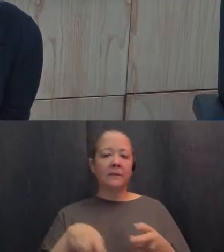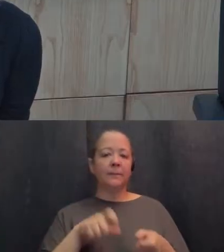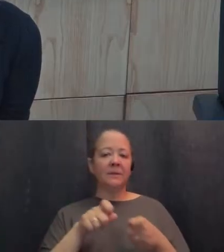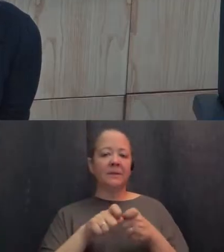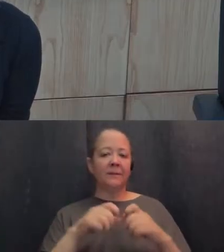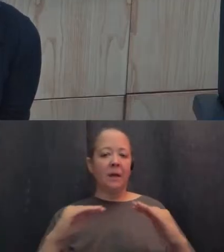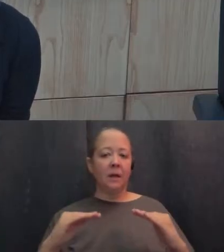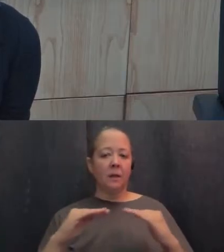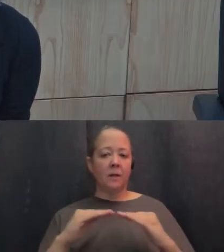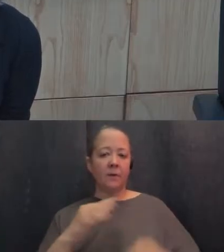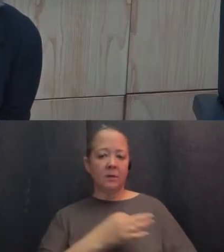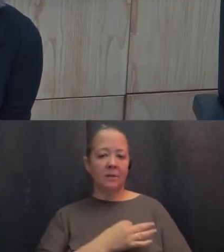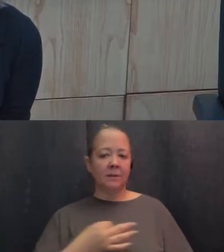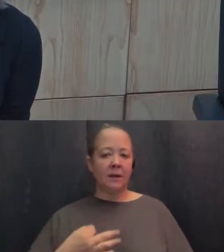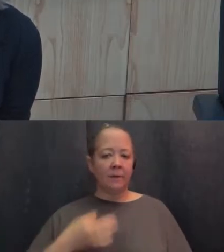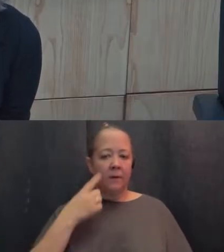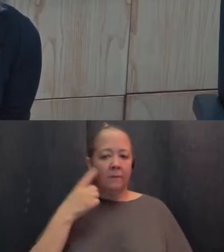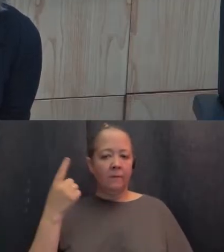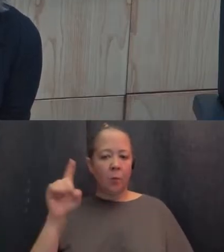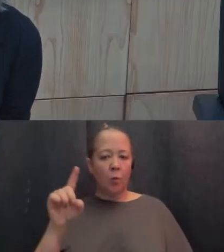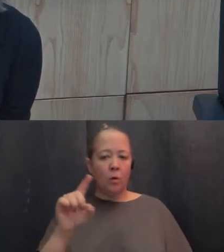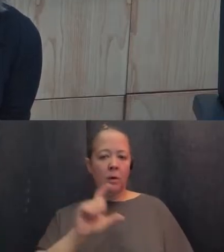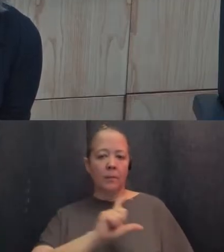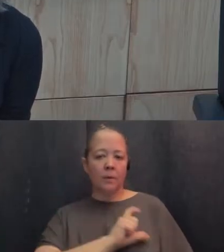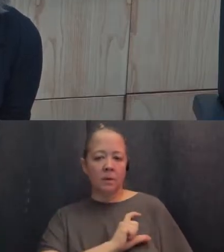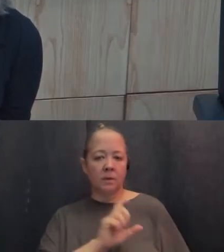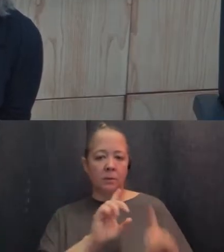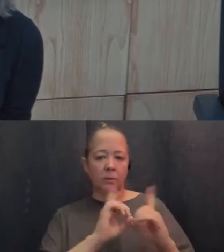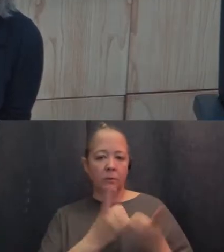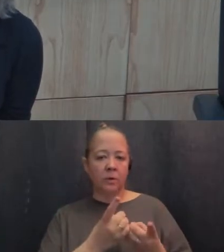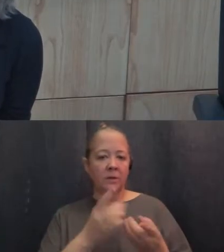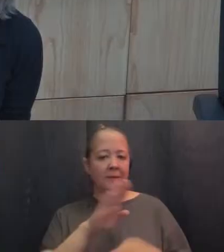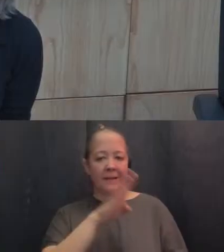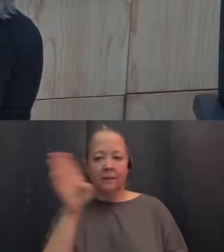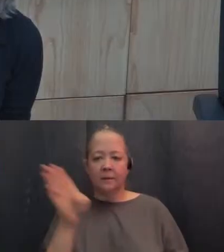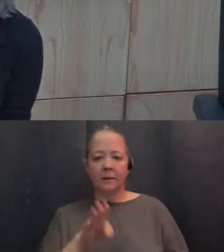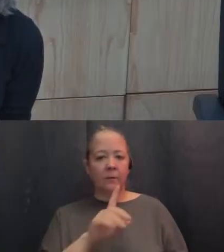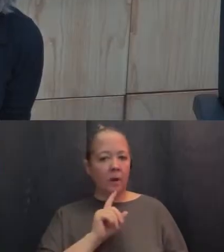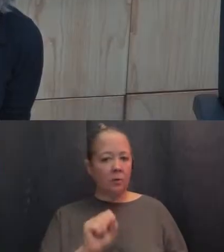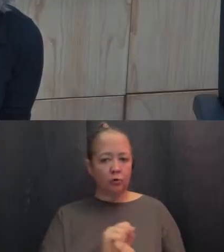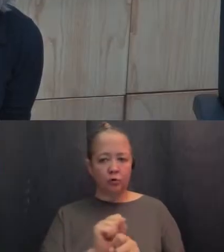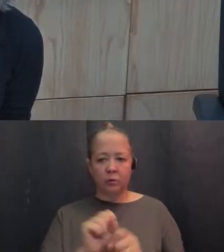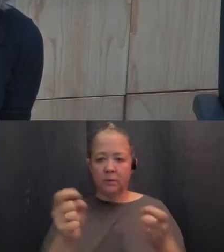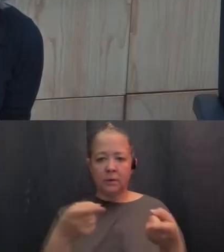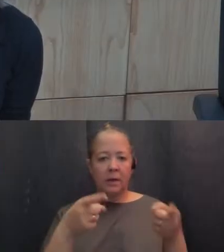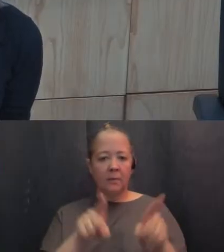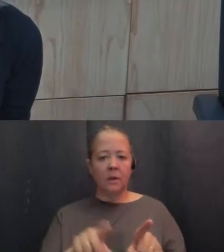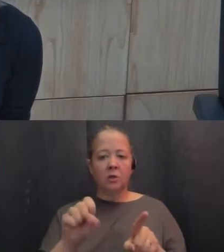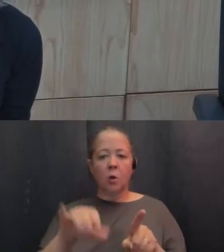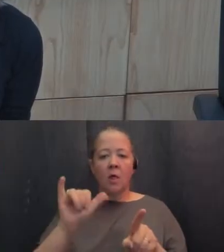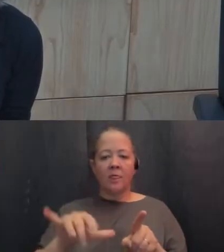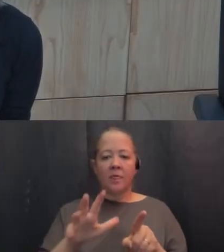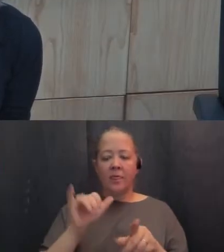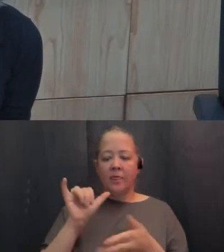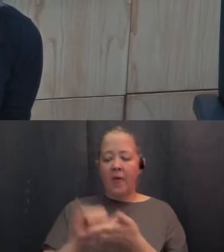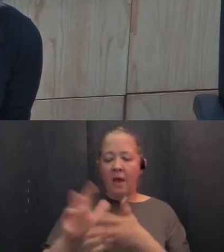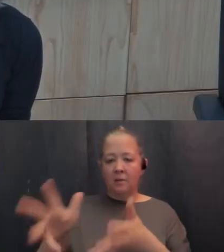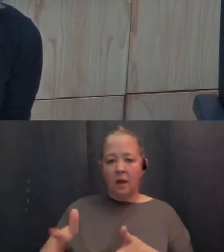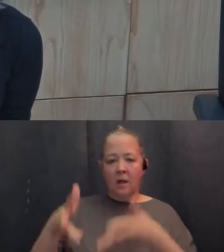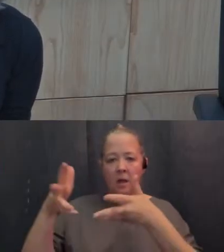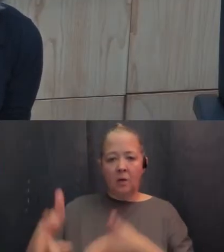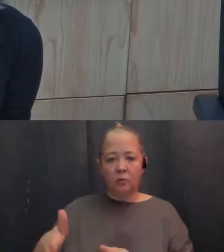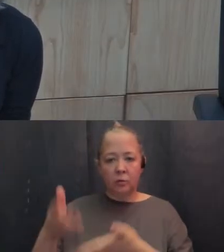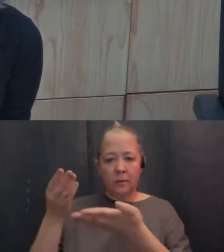police department. That has never come to fruition, and so that extra money, that salary money that was